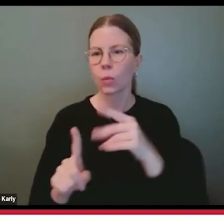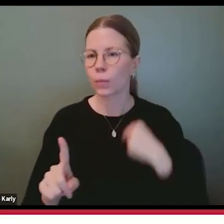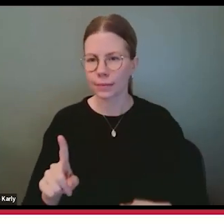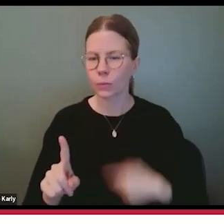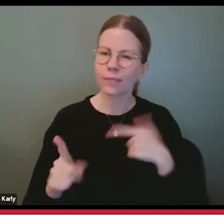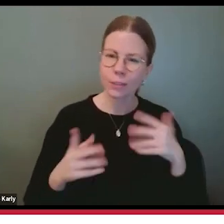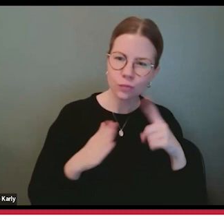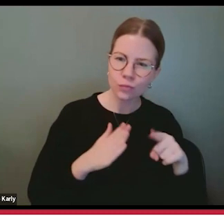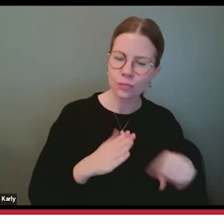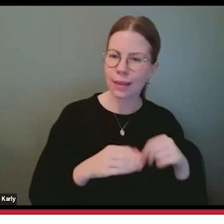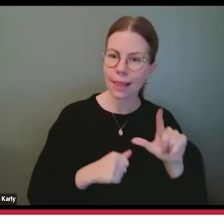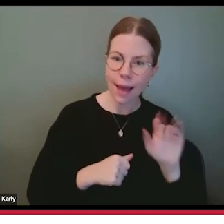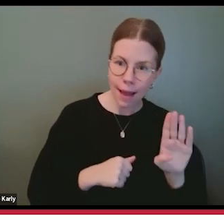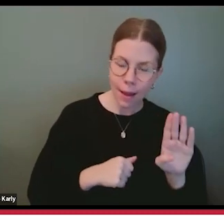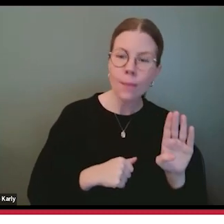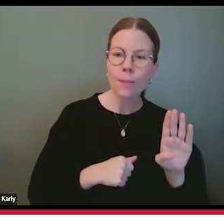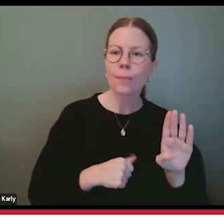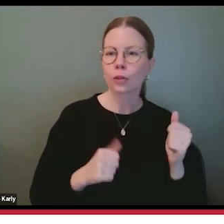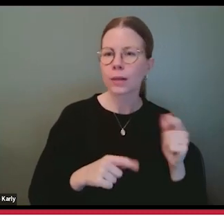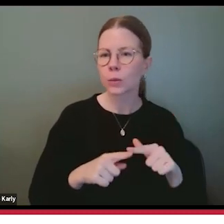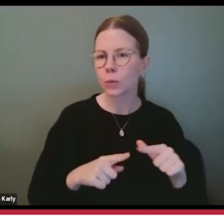trying to get human cells infected with it.